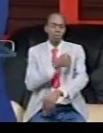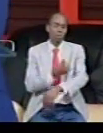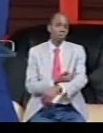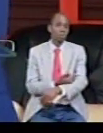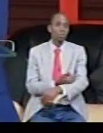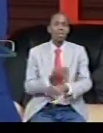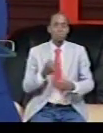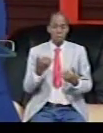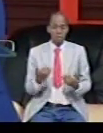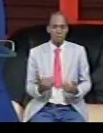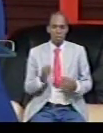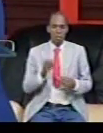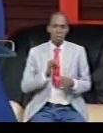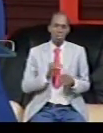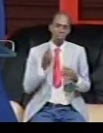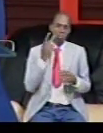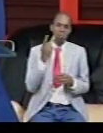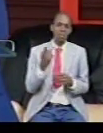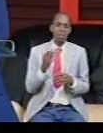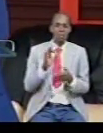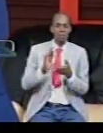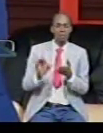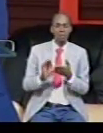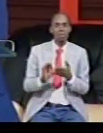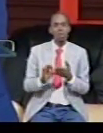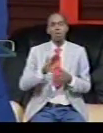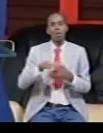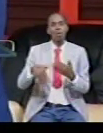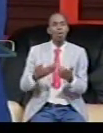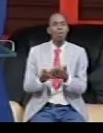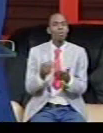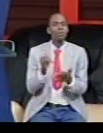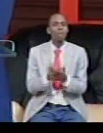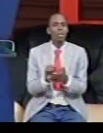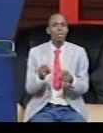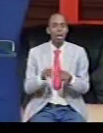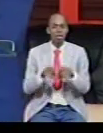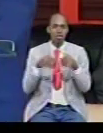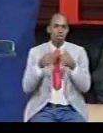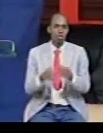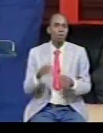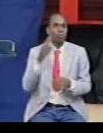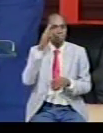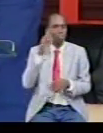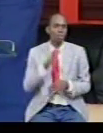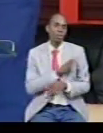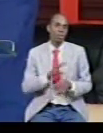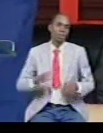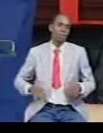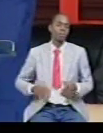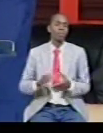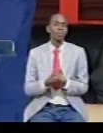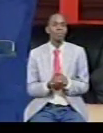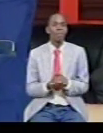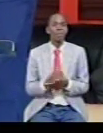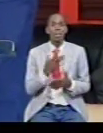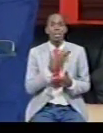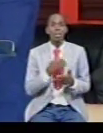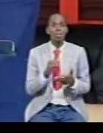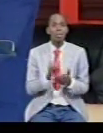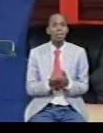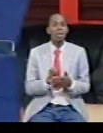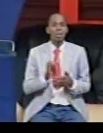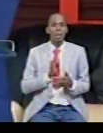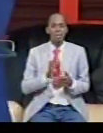counted that for loss because of Christ. It says, yea, doubtless, and I count all things